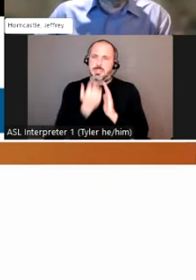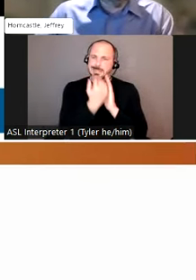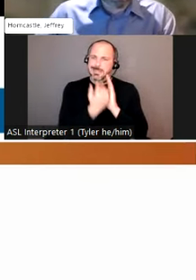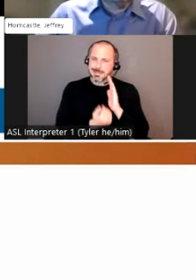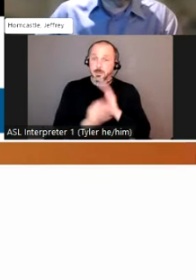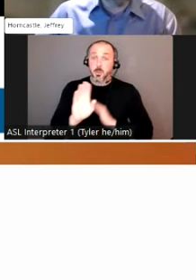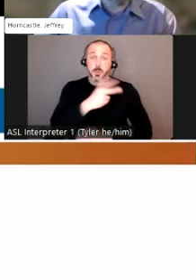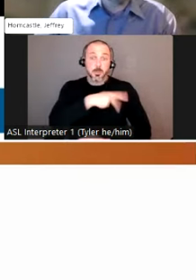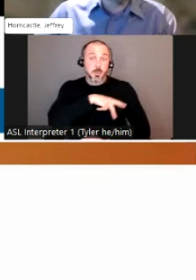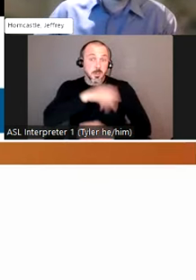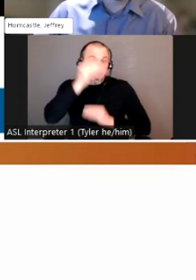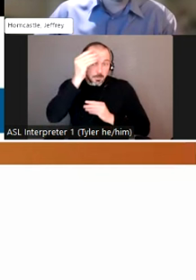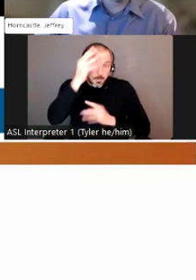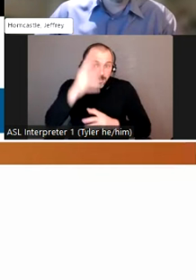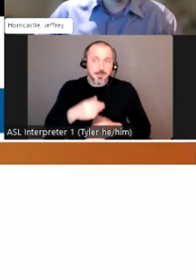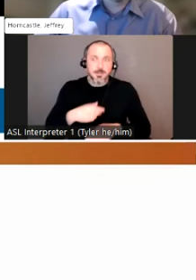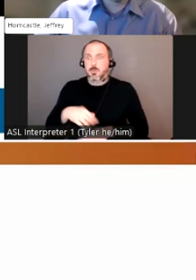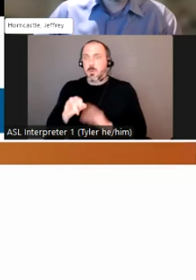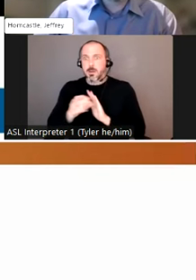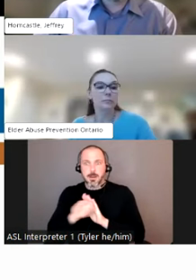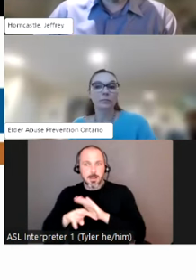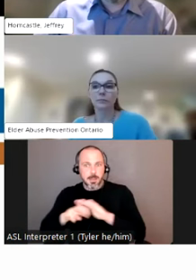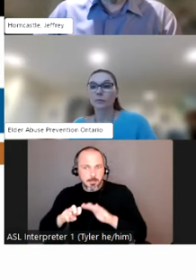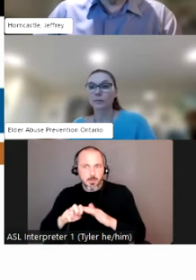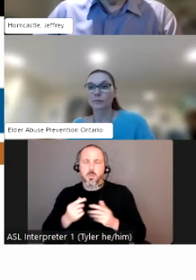if you've been a victim of identity theft.